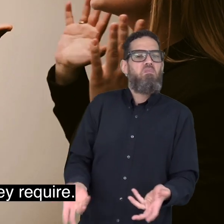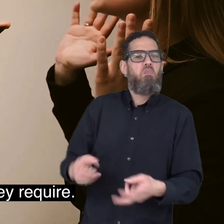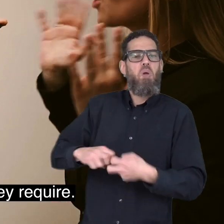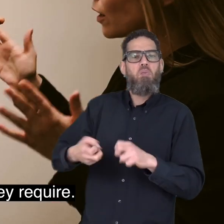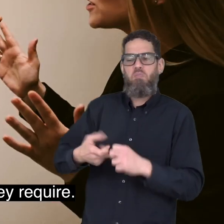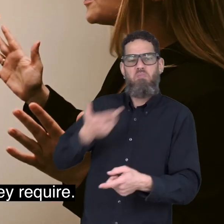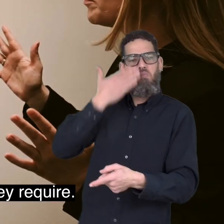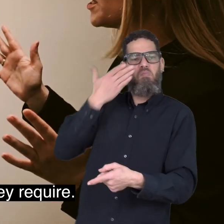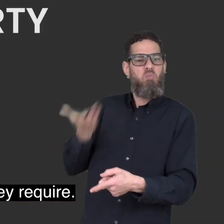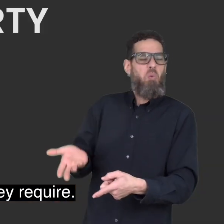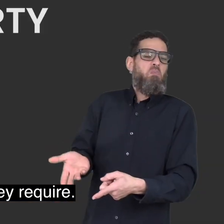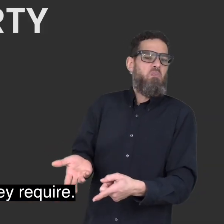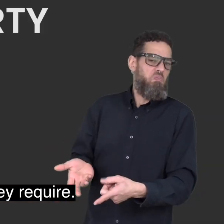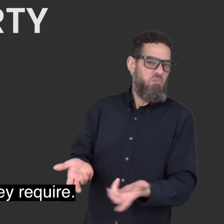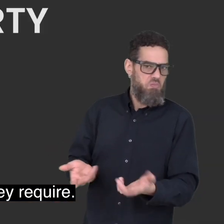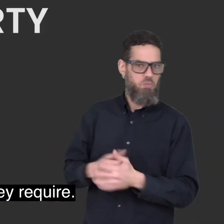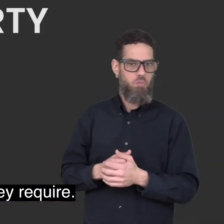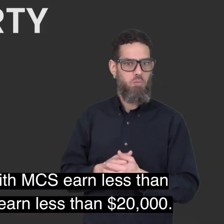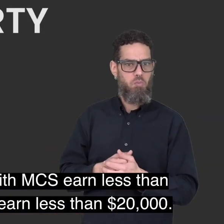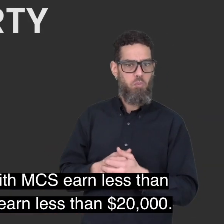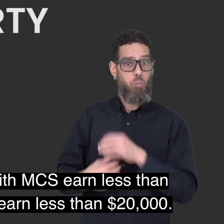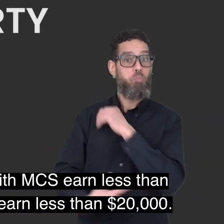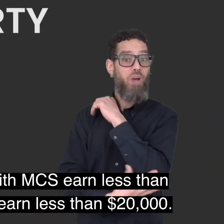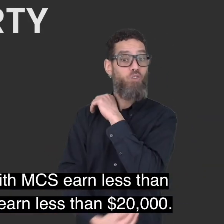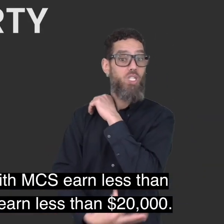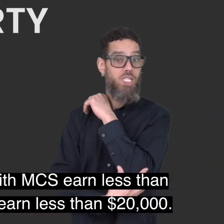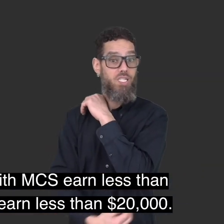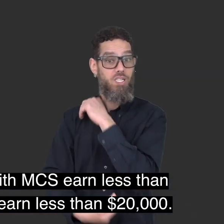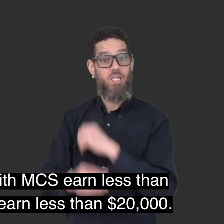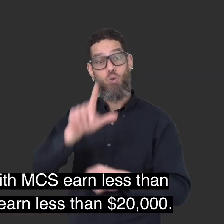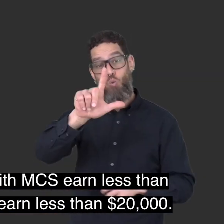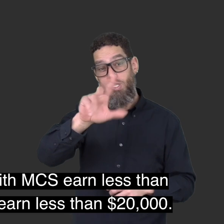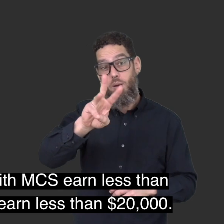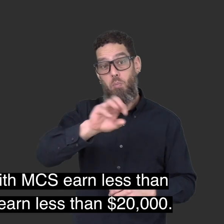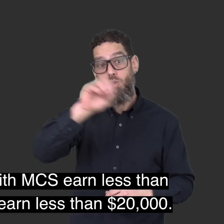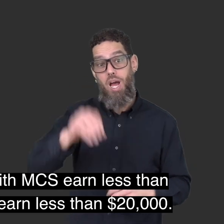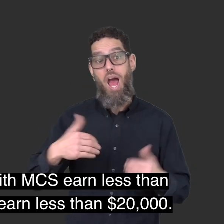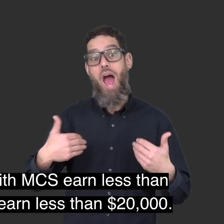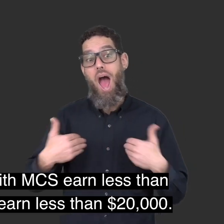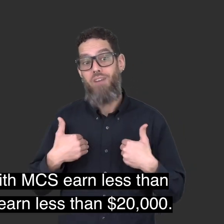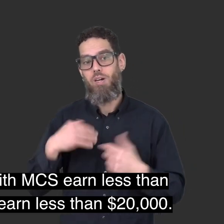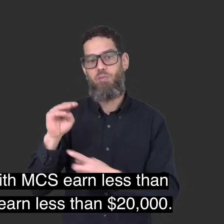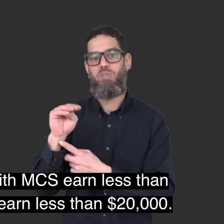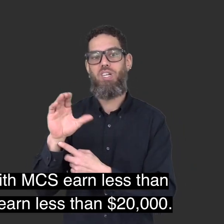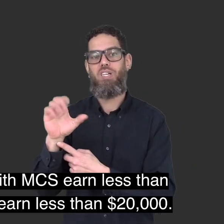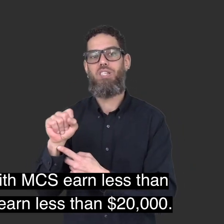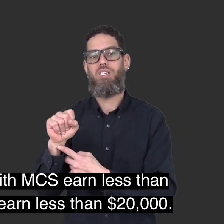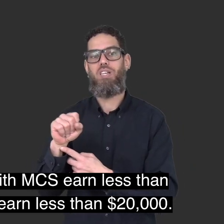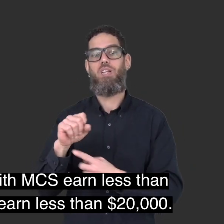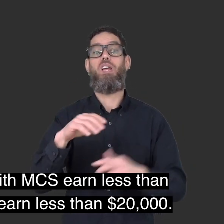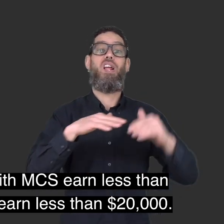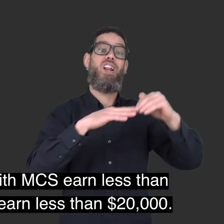the accommodations they require. In terms of income and poverty, 26% of those working with MCS earn less